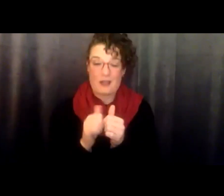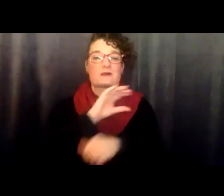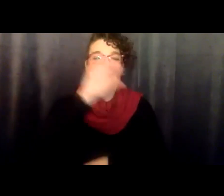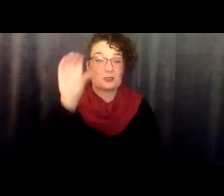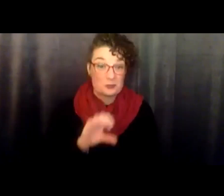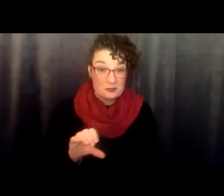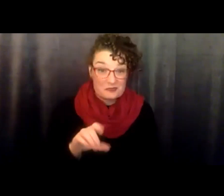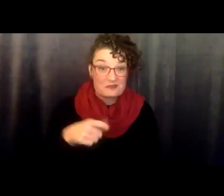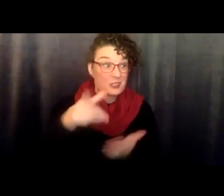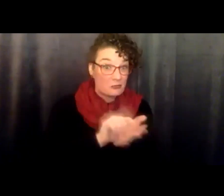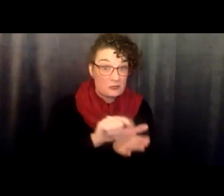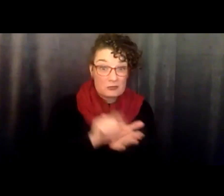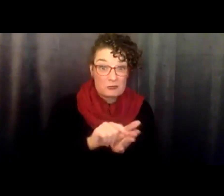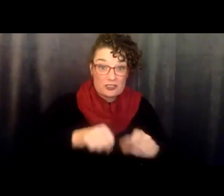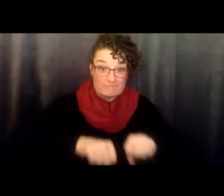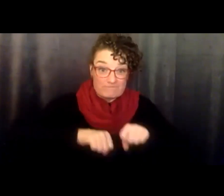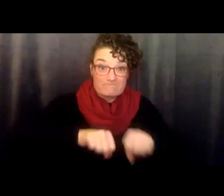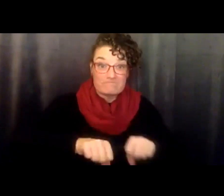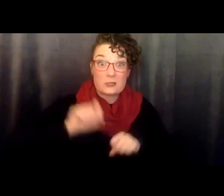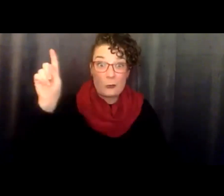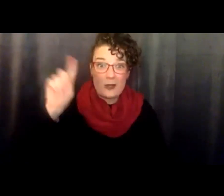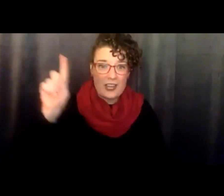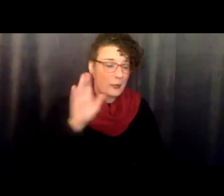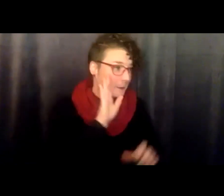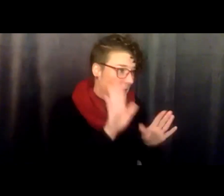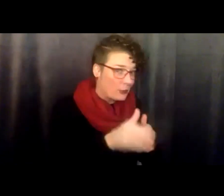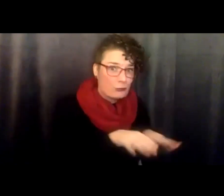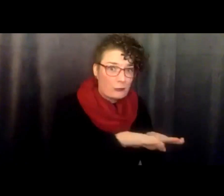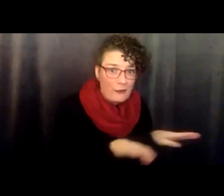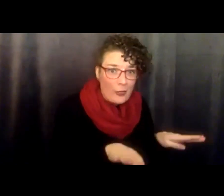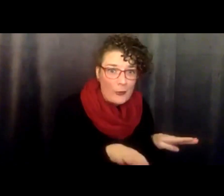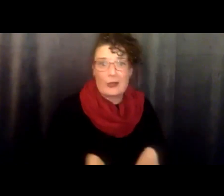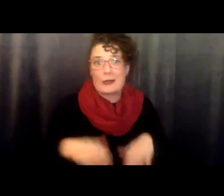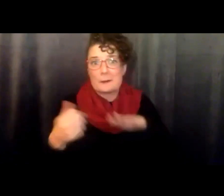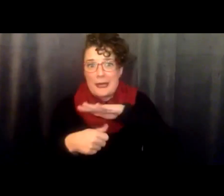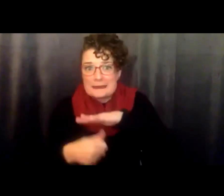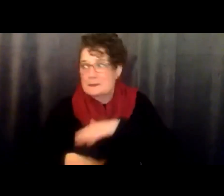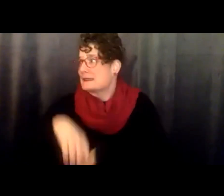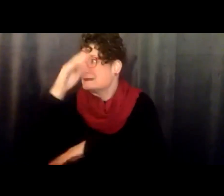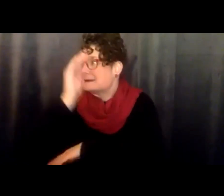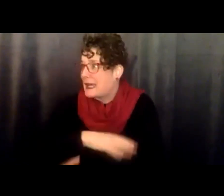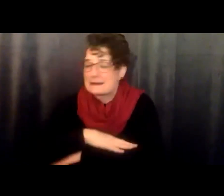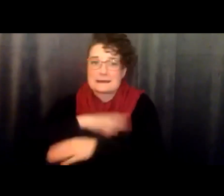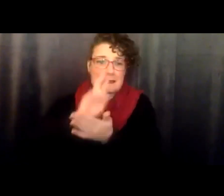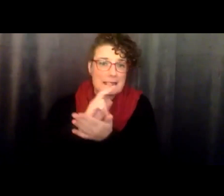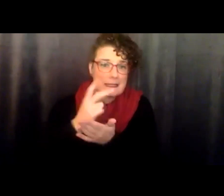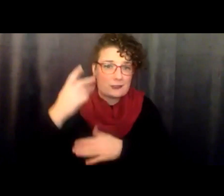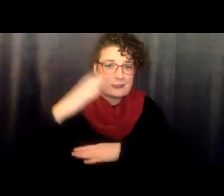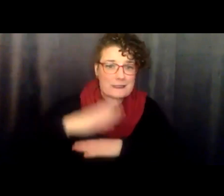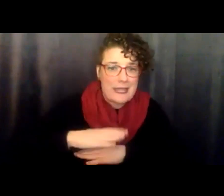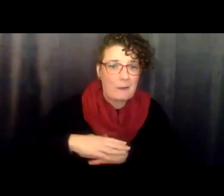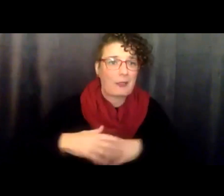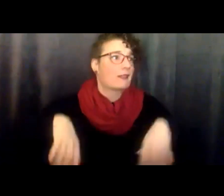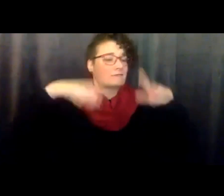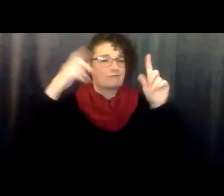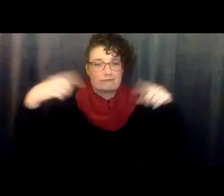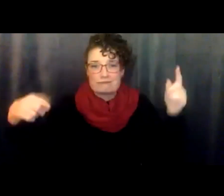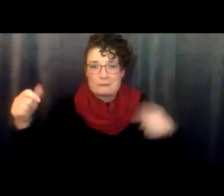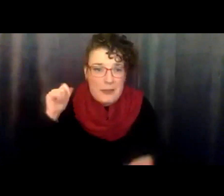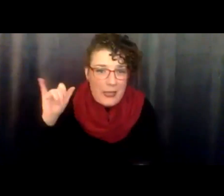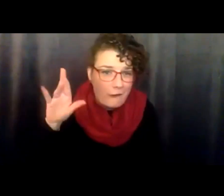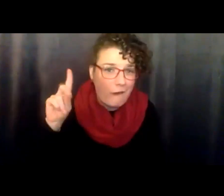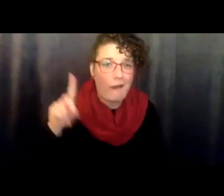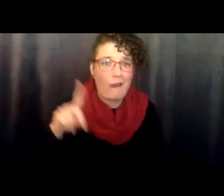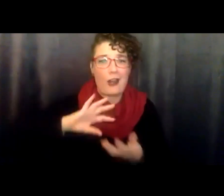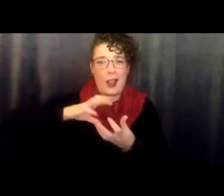kitchen tables, at their desks, in their basements, in their laundry rooms, in their backyards.